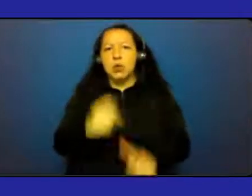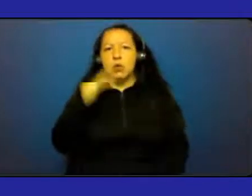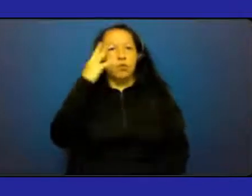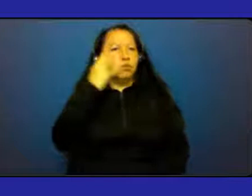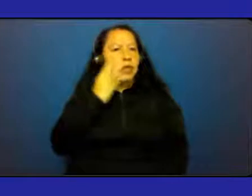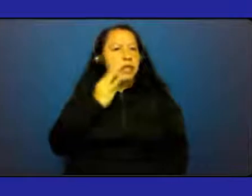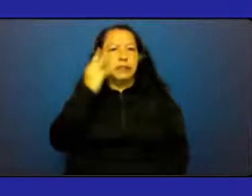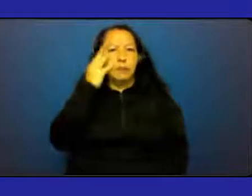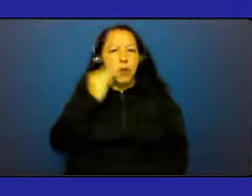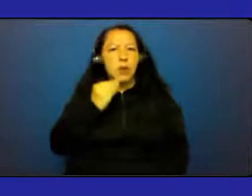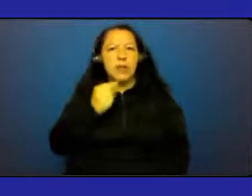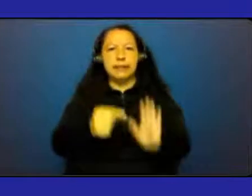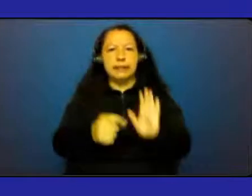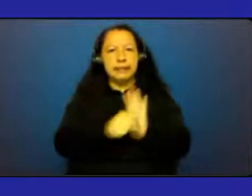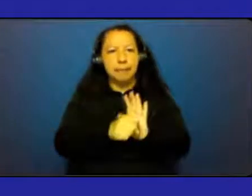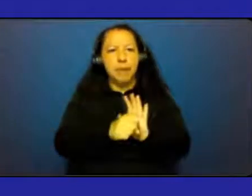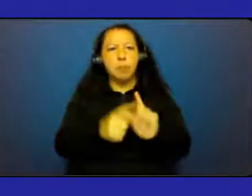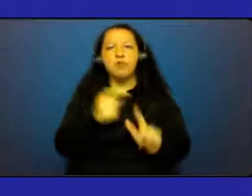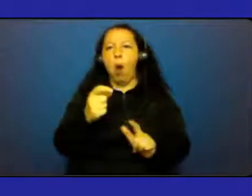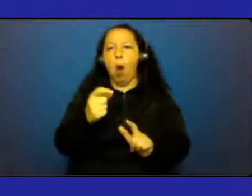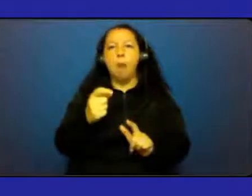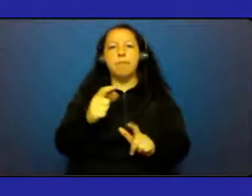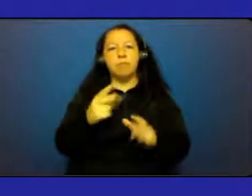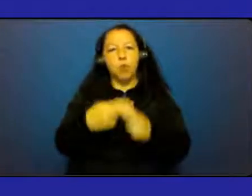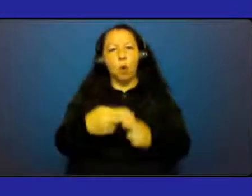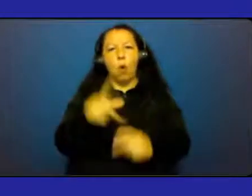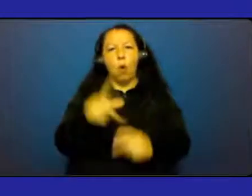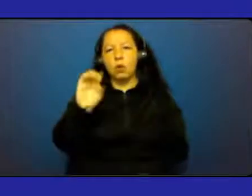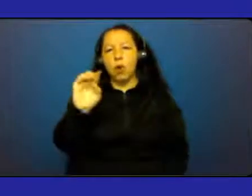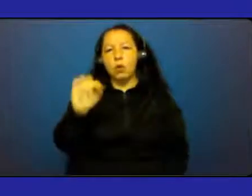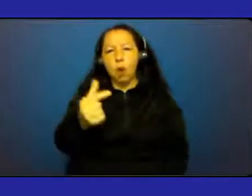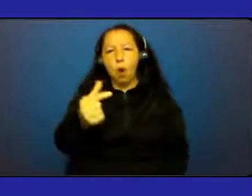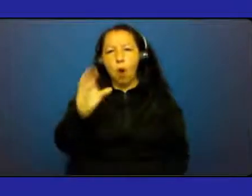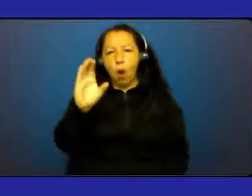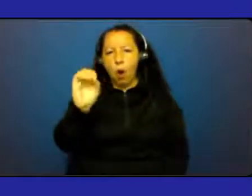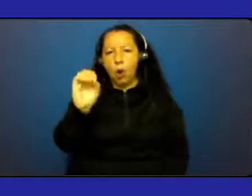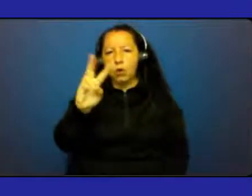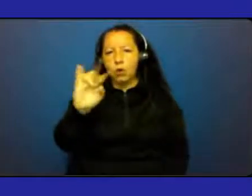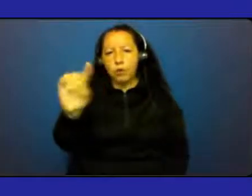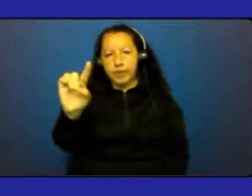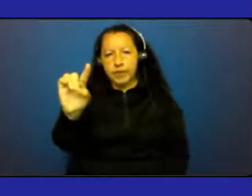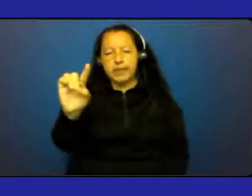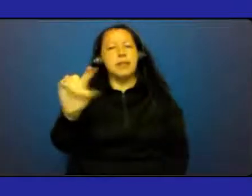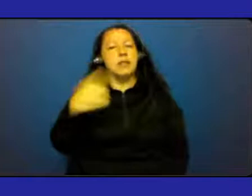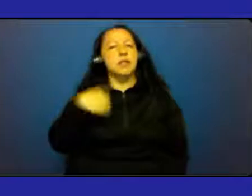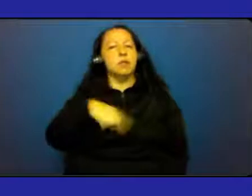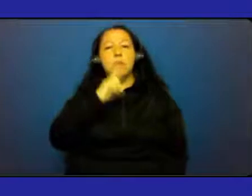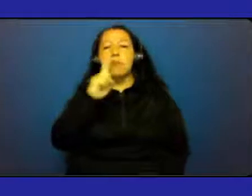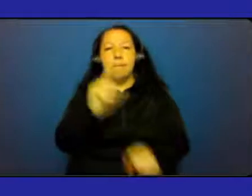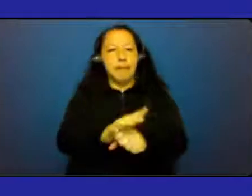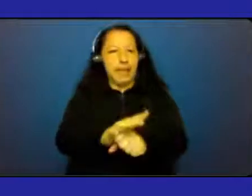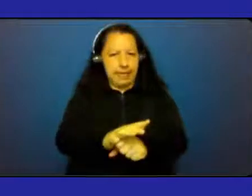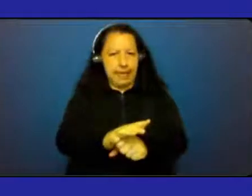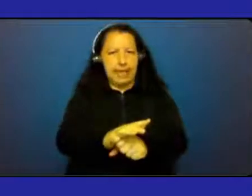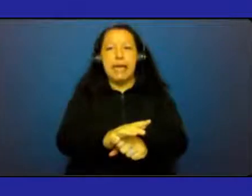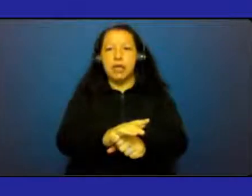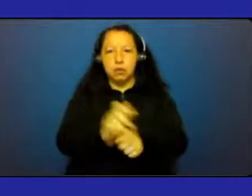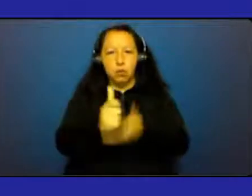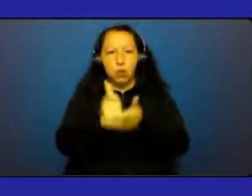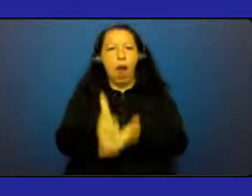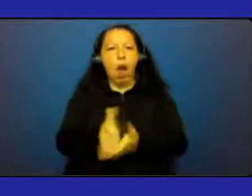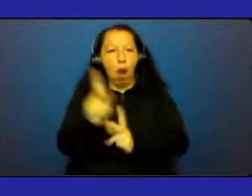experience symptoms from long COVID, and we are committed to helping people to deal with those